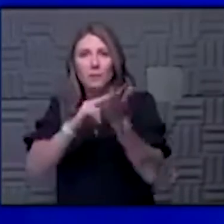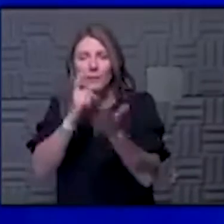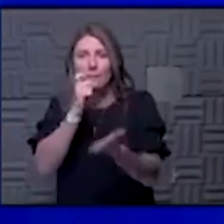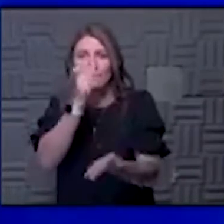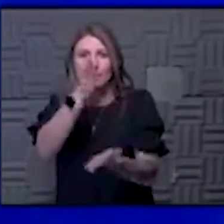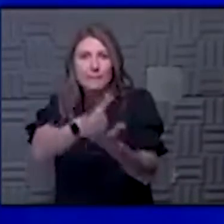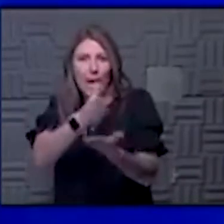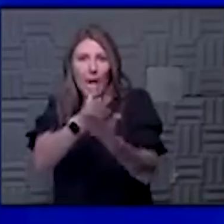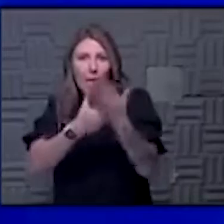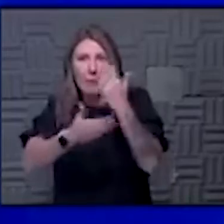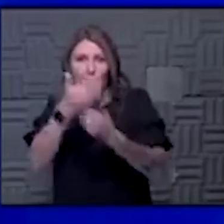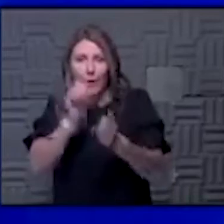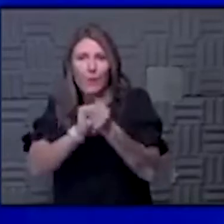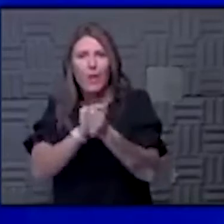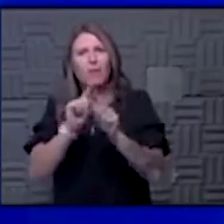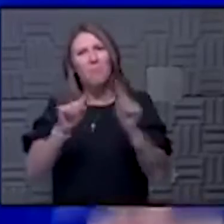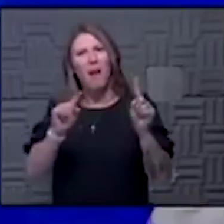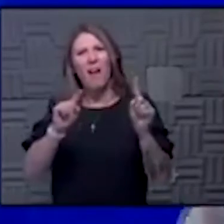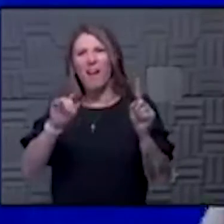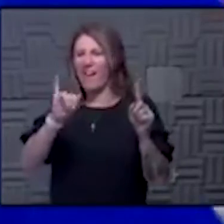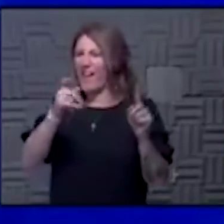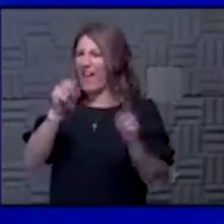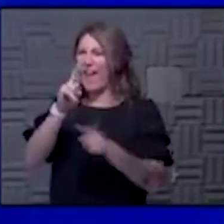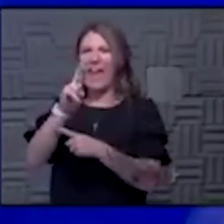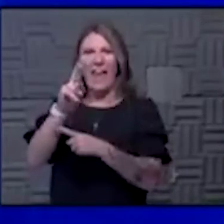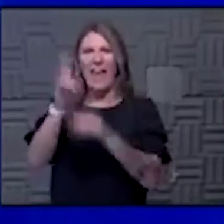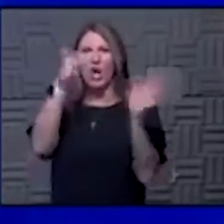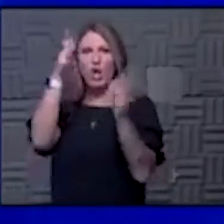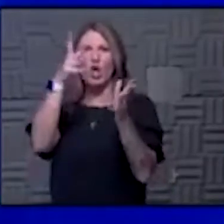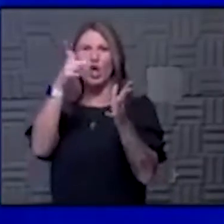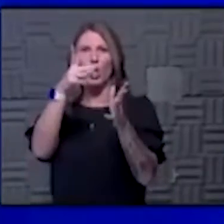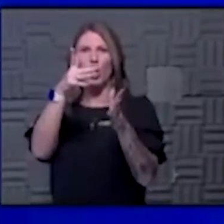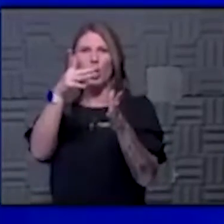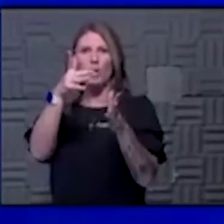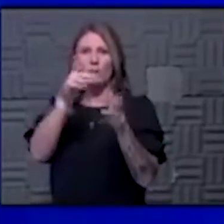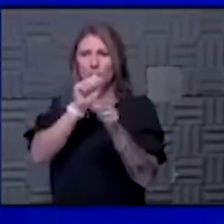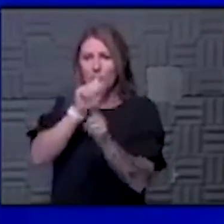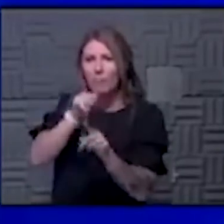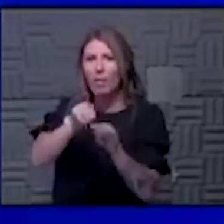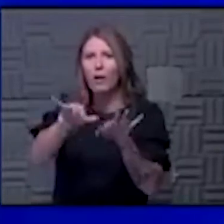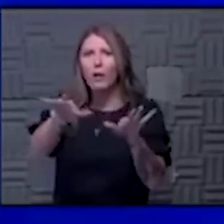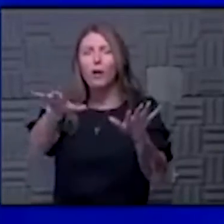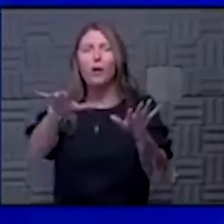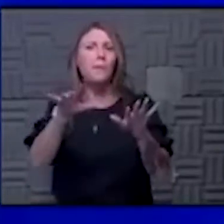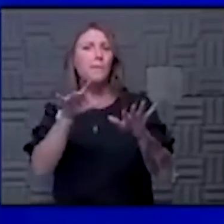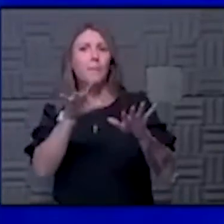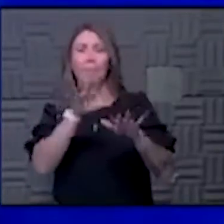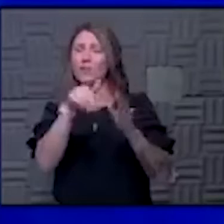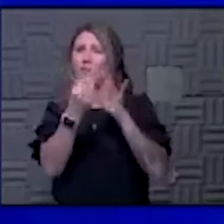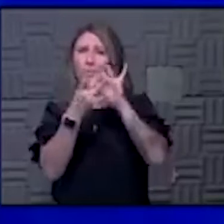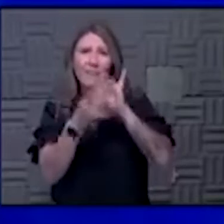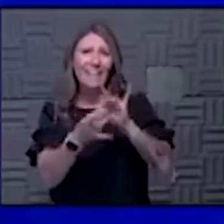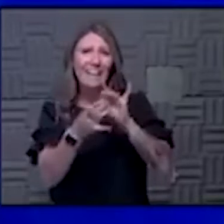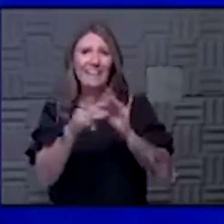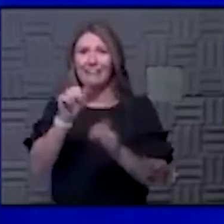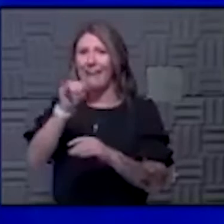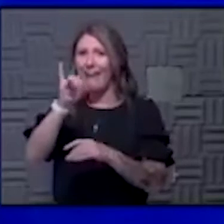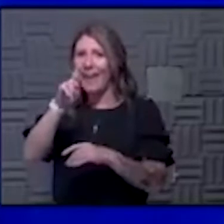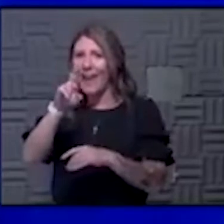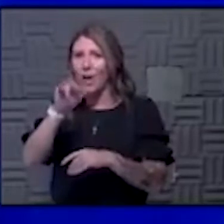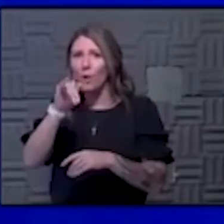and flu season, because lots of other stuff are spread that way. But I think SARS-CoV-2. I think it's all about the airborne nature of it. Yeah,